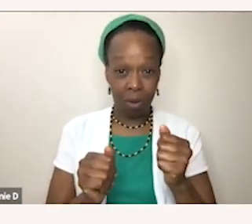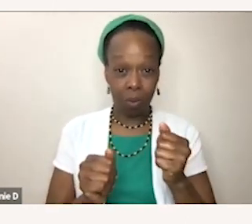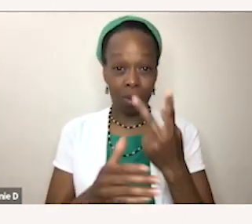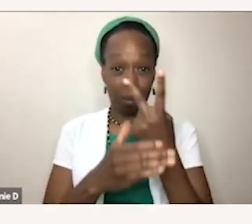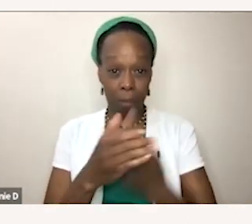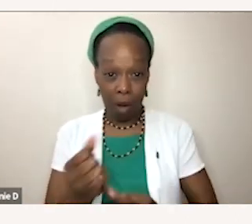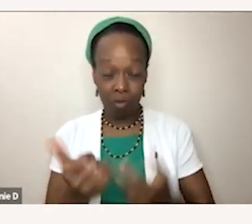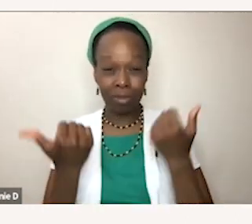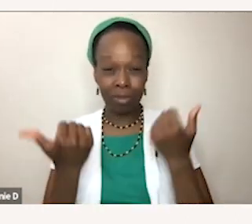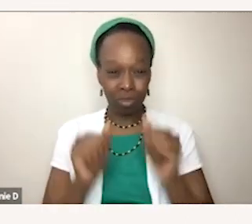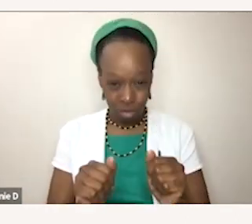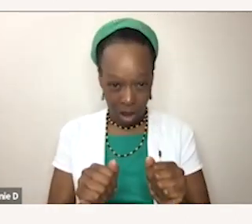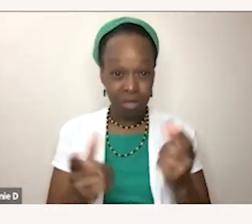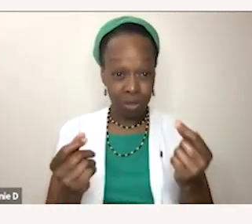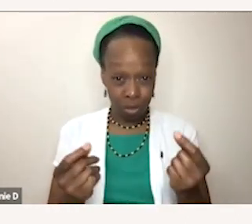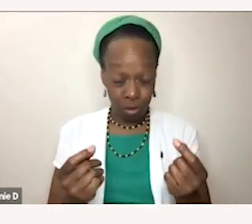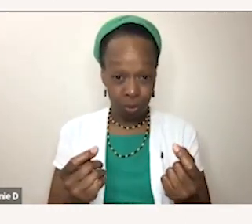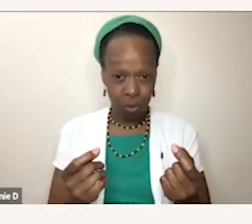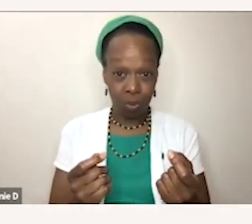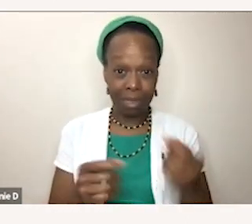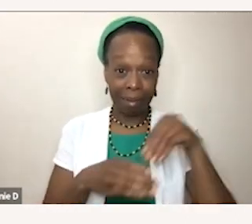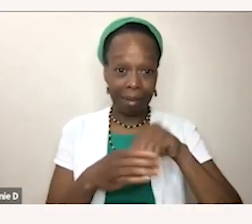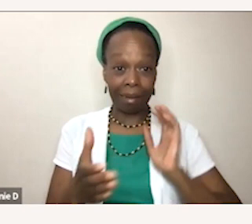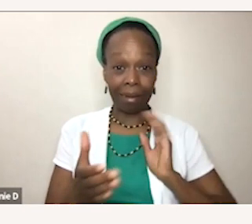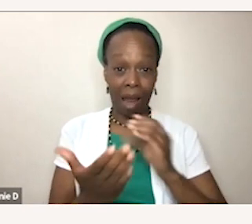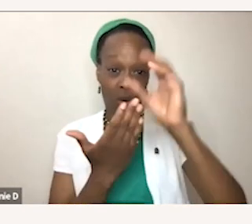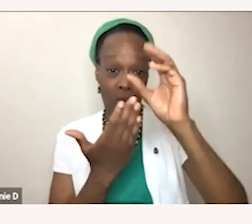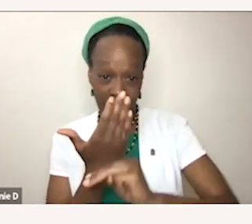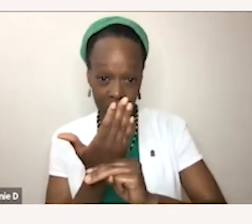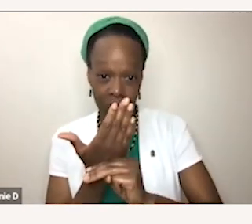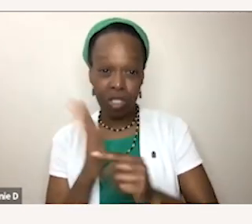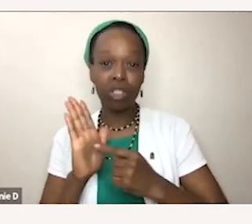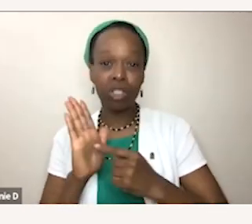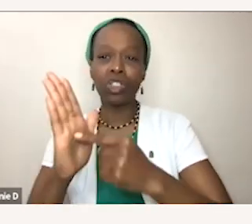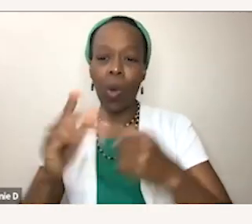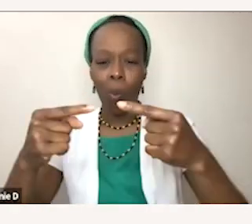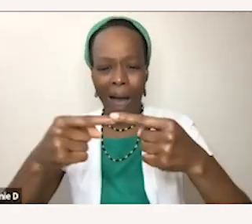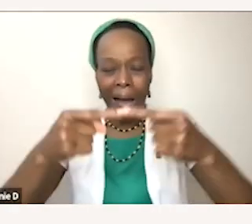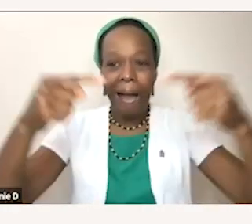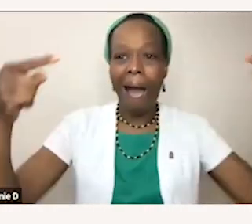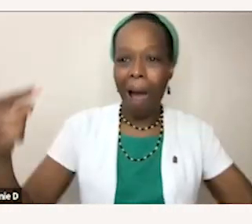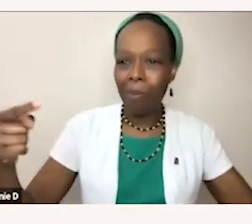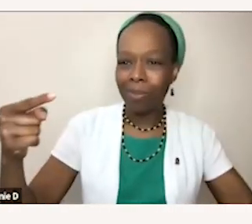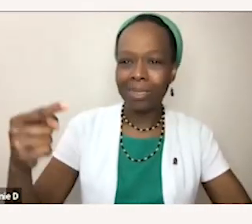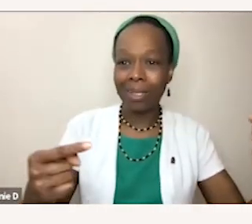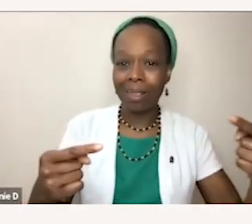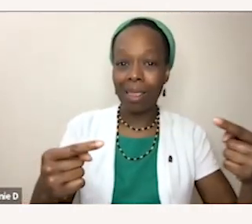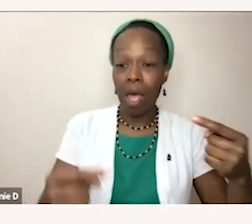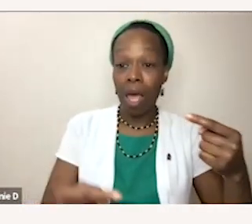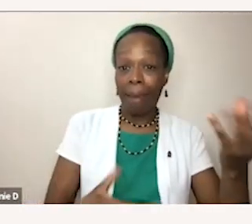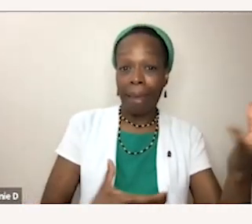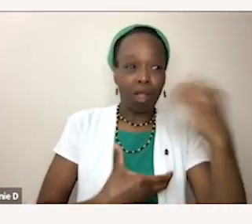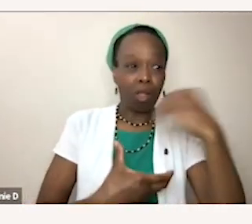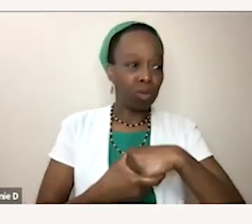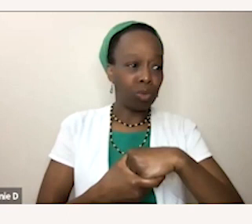and really within our curriculum, is actually show the opposite, that inclusion is so powerful. And we need to